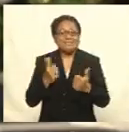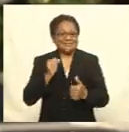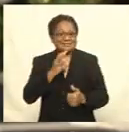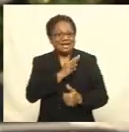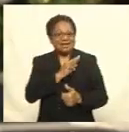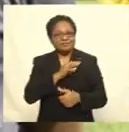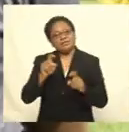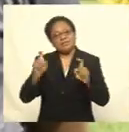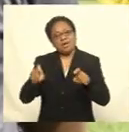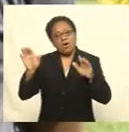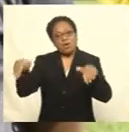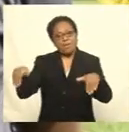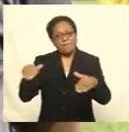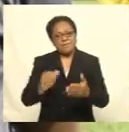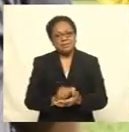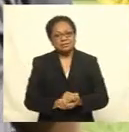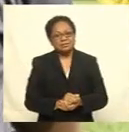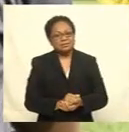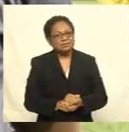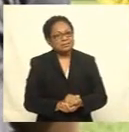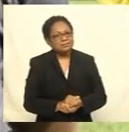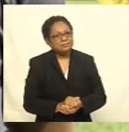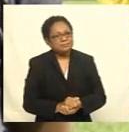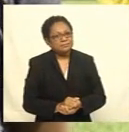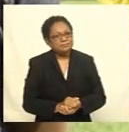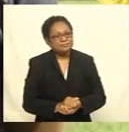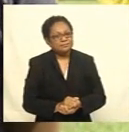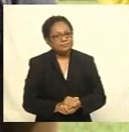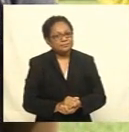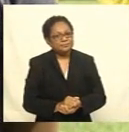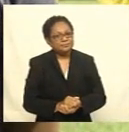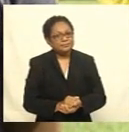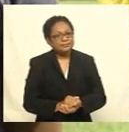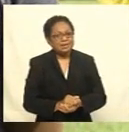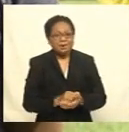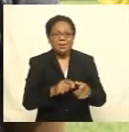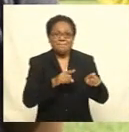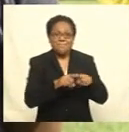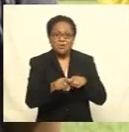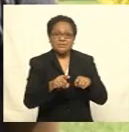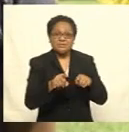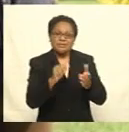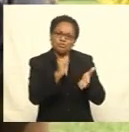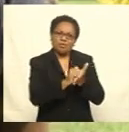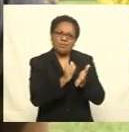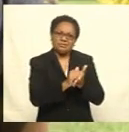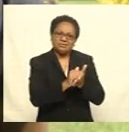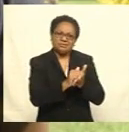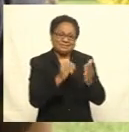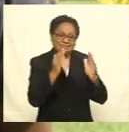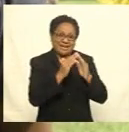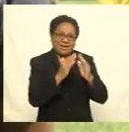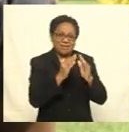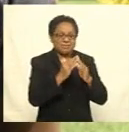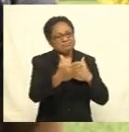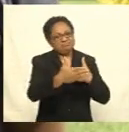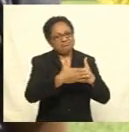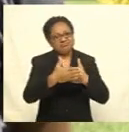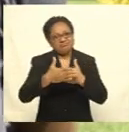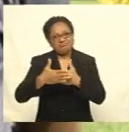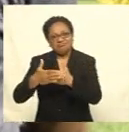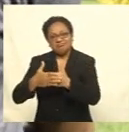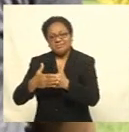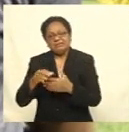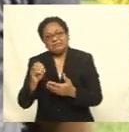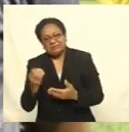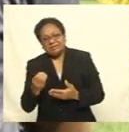loss of sales and is there, and also most of the retailers are closed, so therefore they can't do their